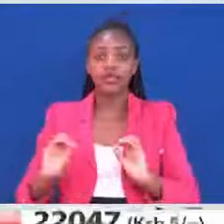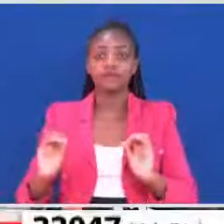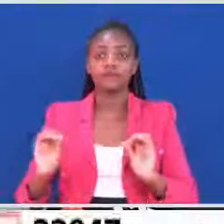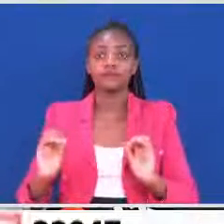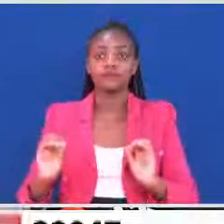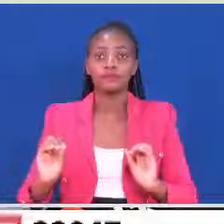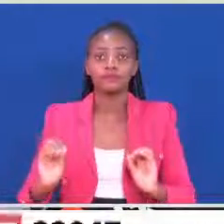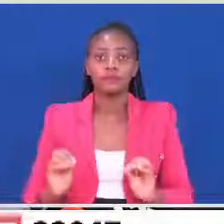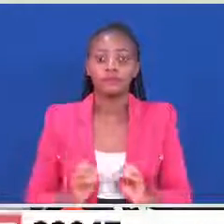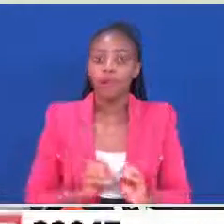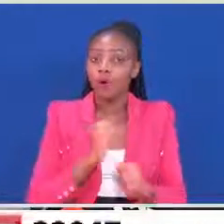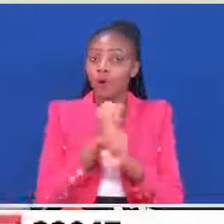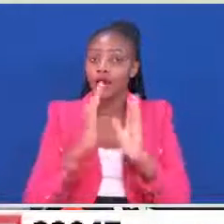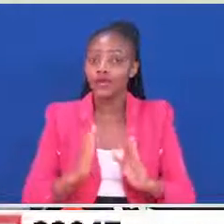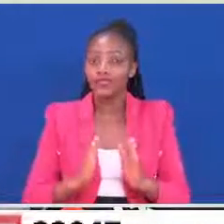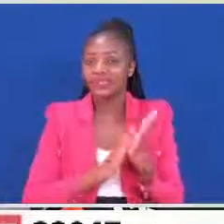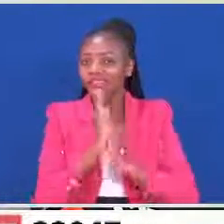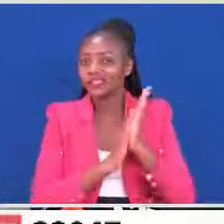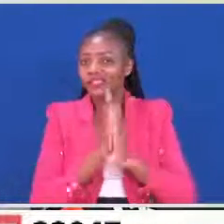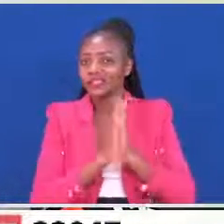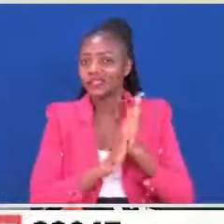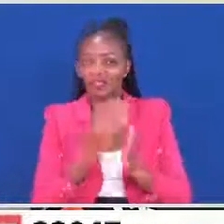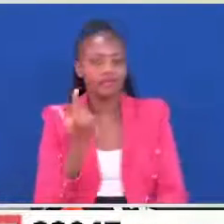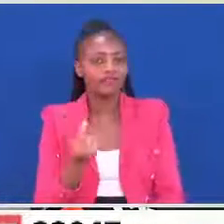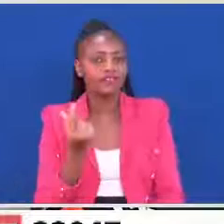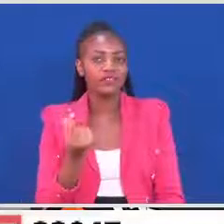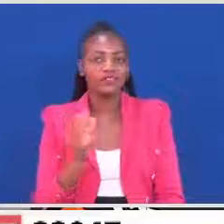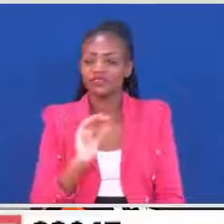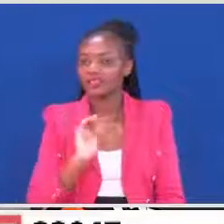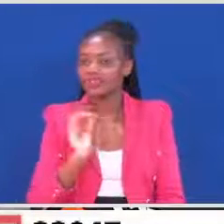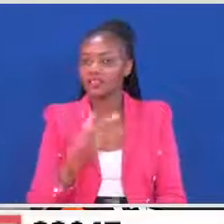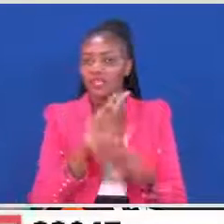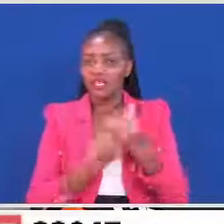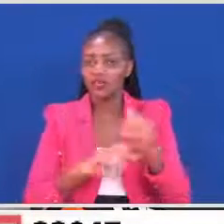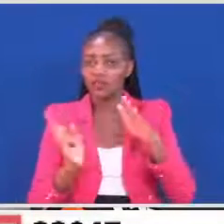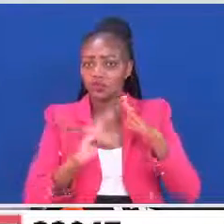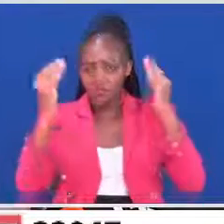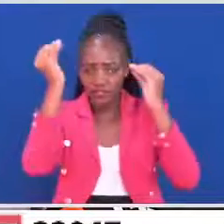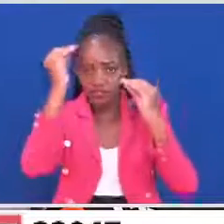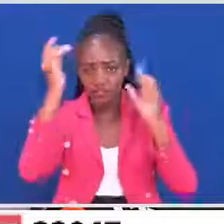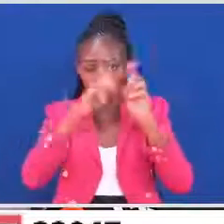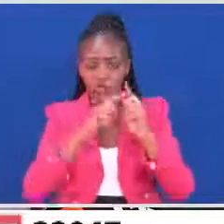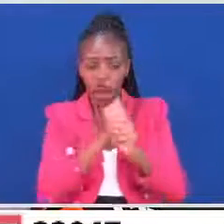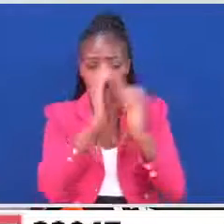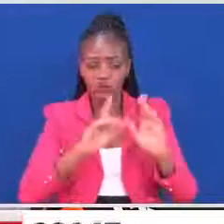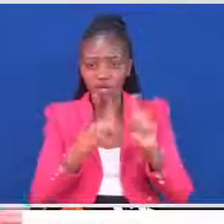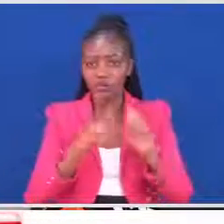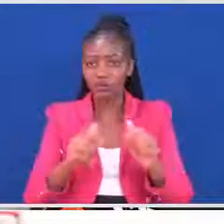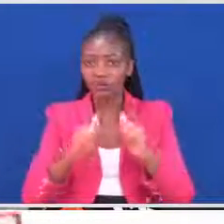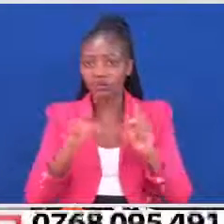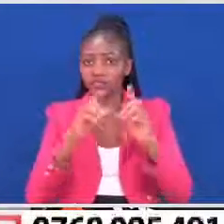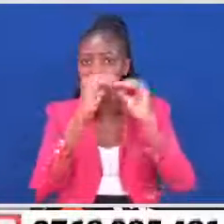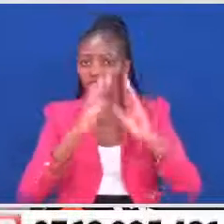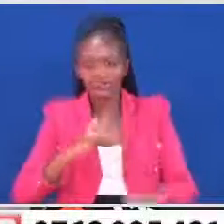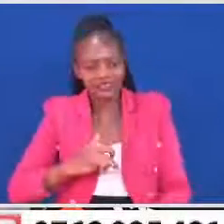Staff morale is low in both the Ministry of Education and staff rooms across the country, with officials and teachers